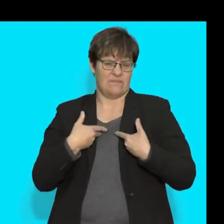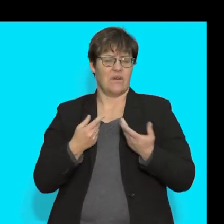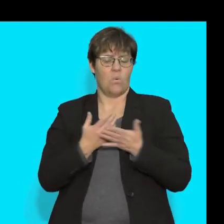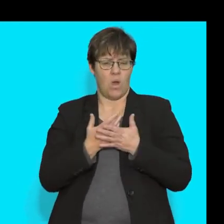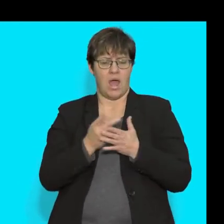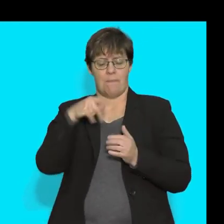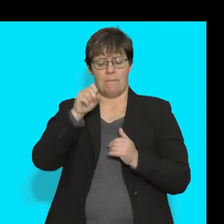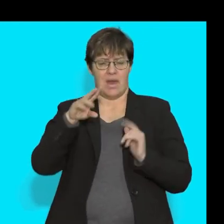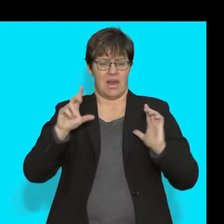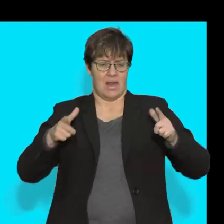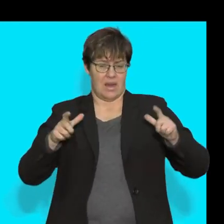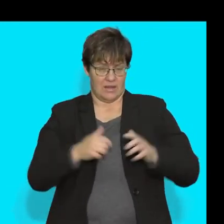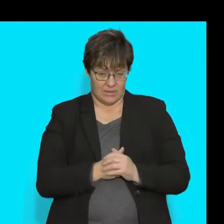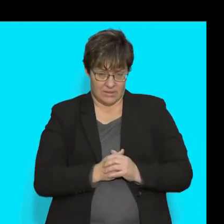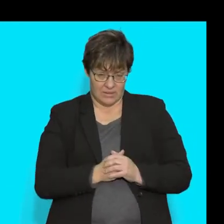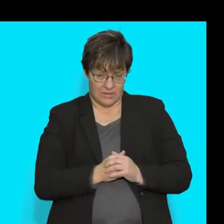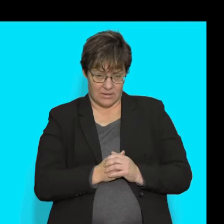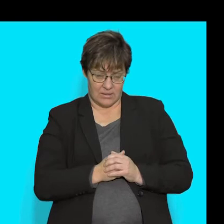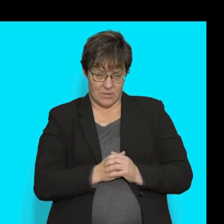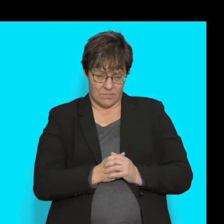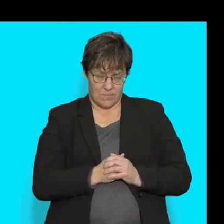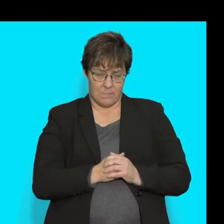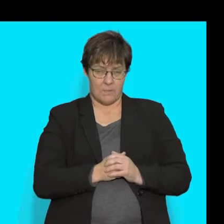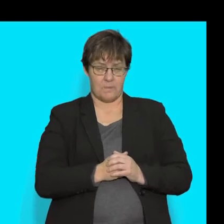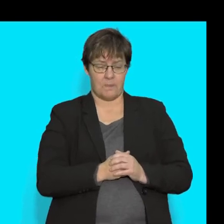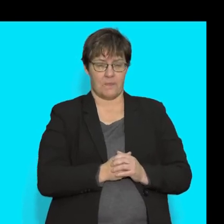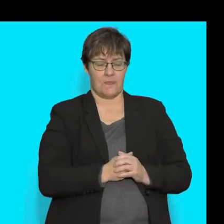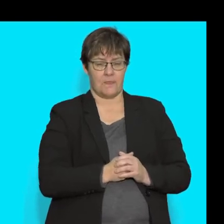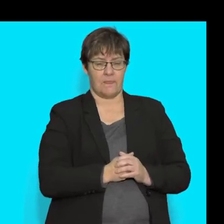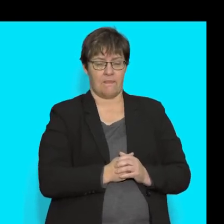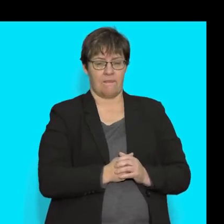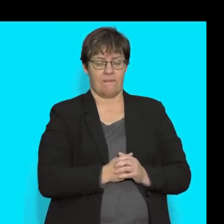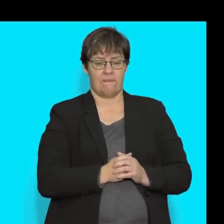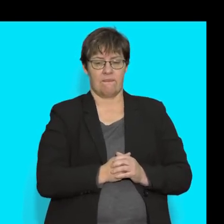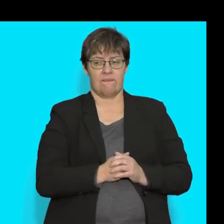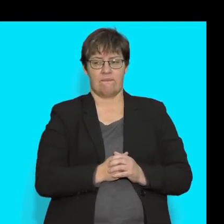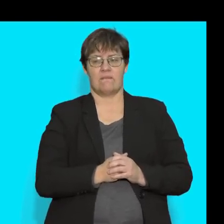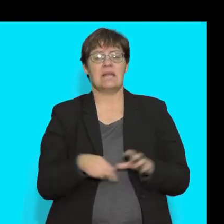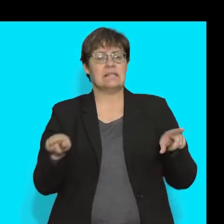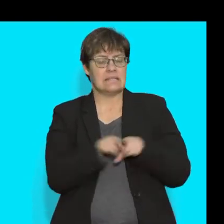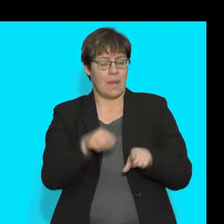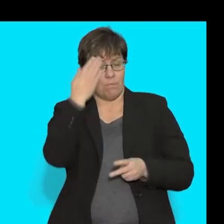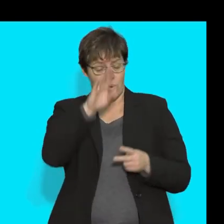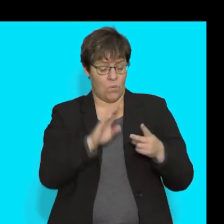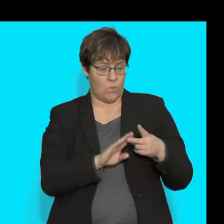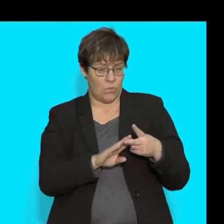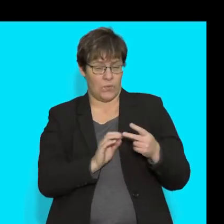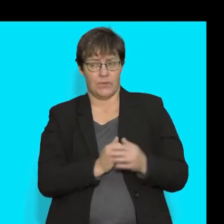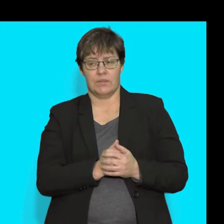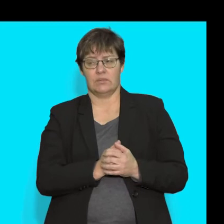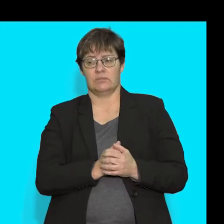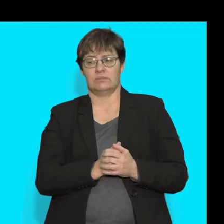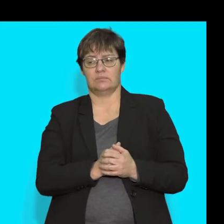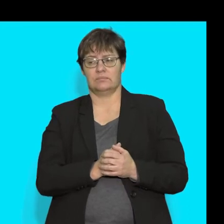given because it's a parallelogram, so this will be a given. And then we also know